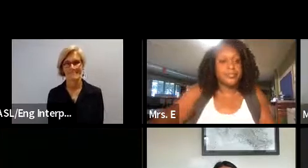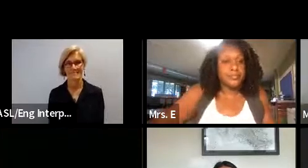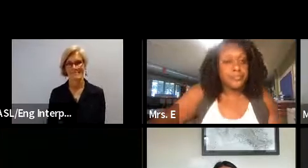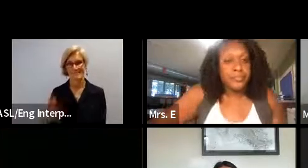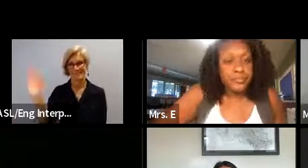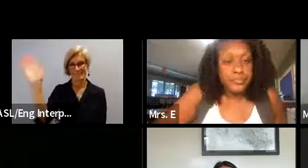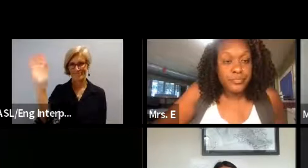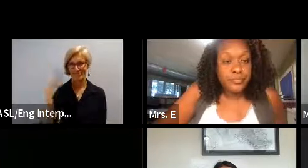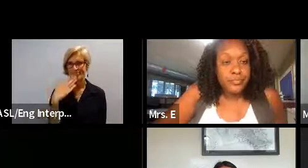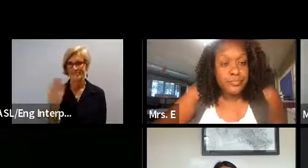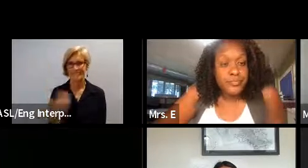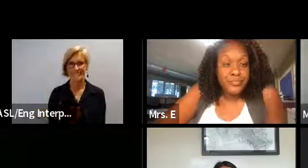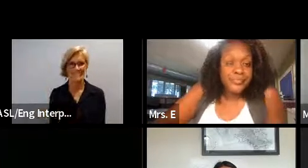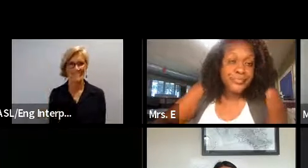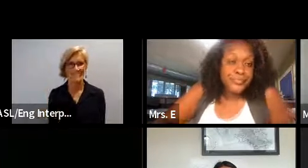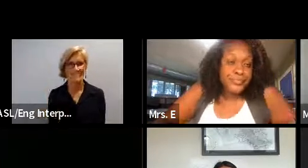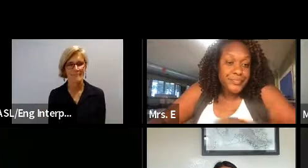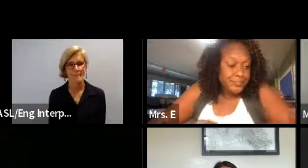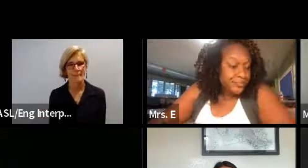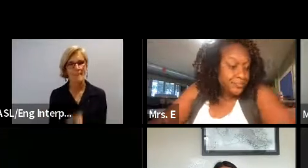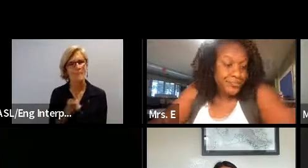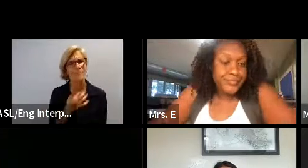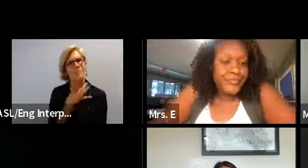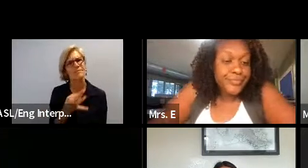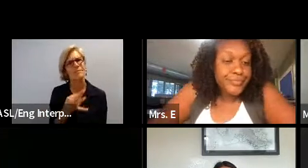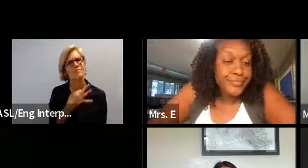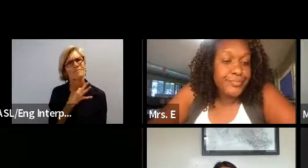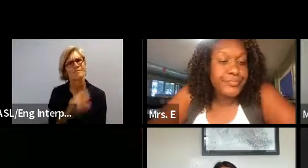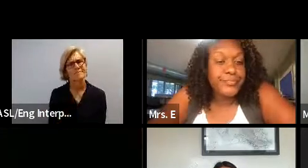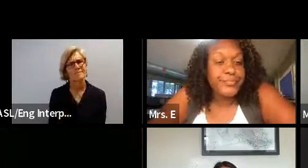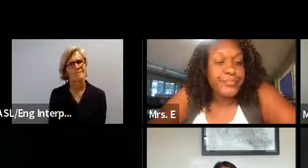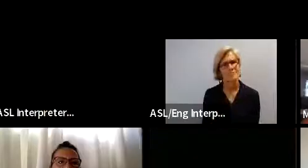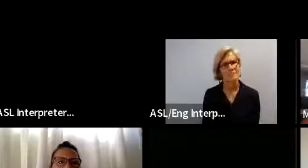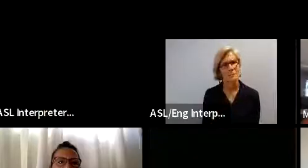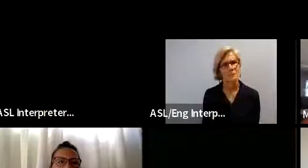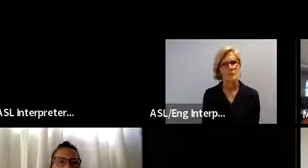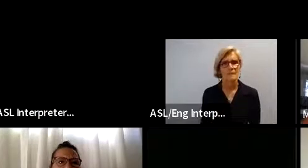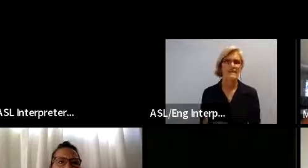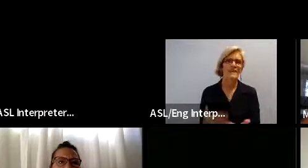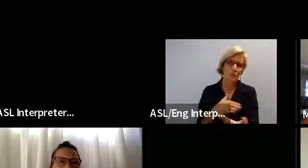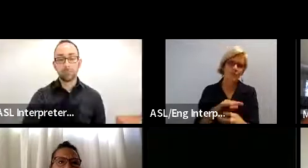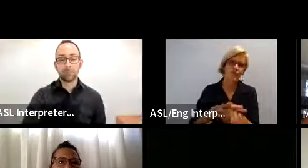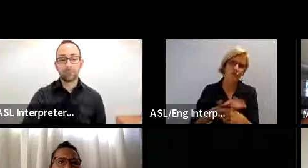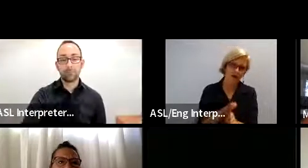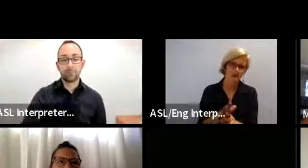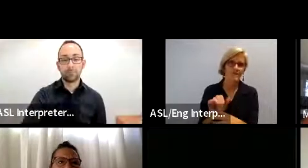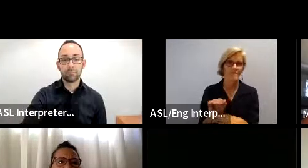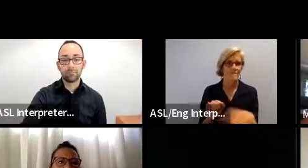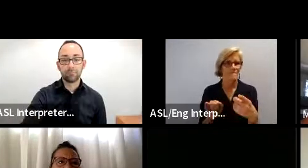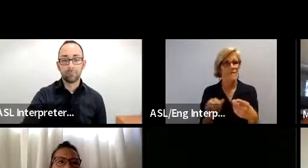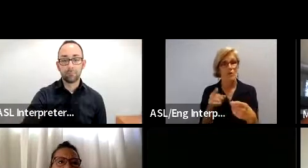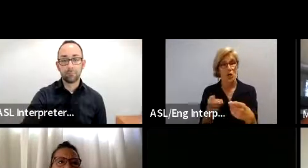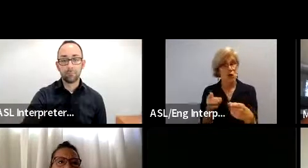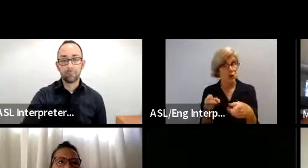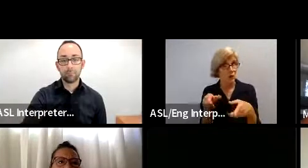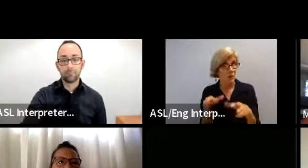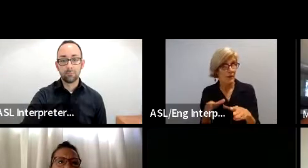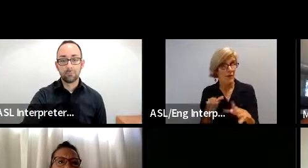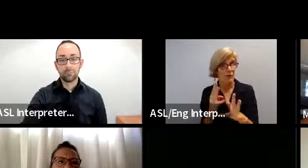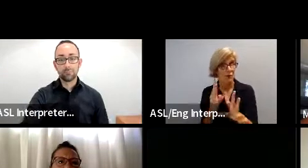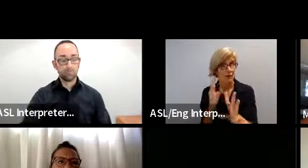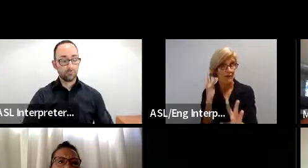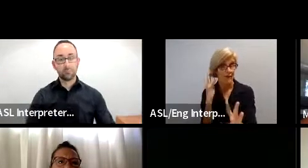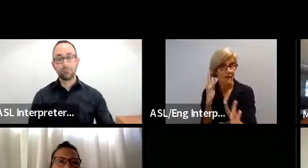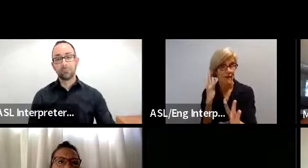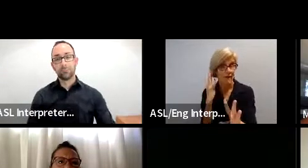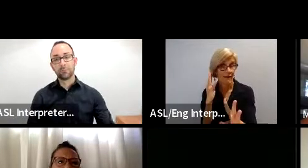Hi, thank you. I was wondering, before COVID policies of the changes, are you allowed to wait in line at drop off